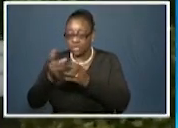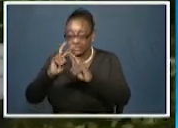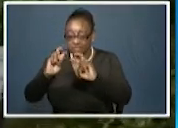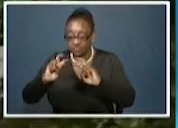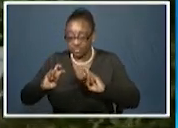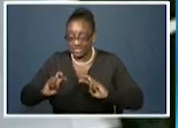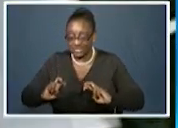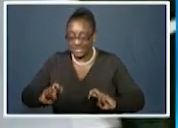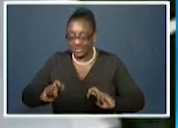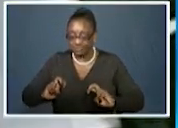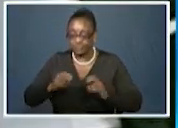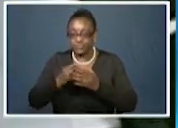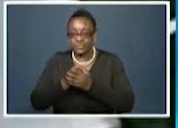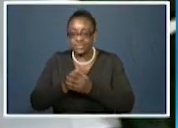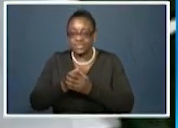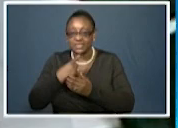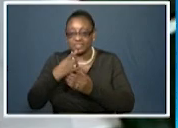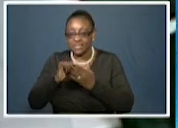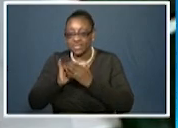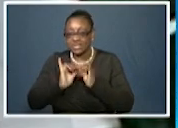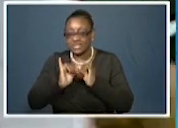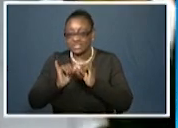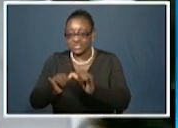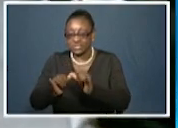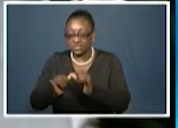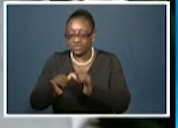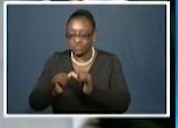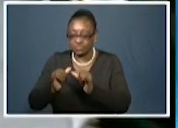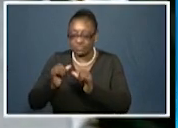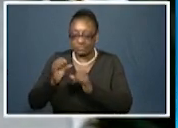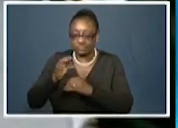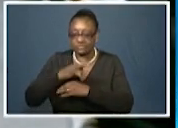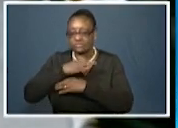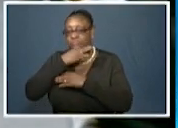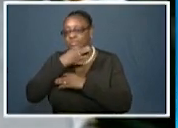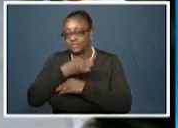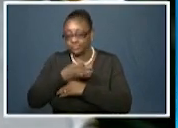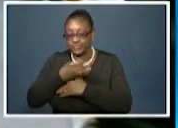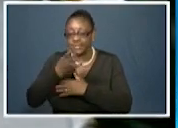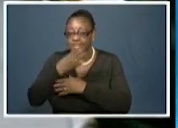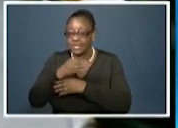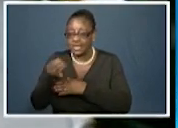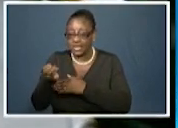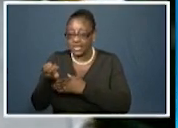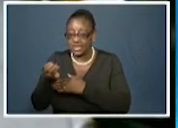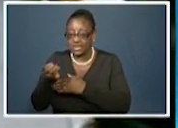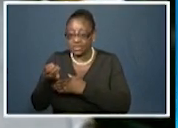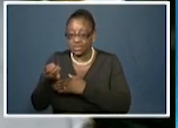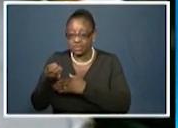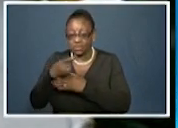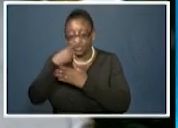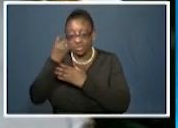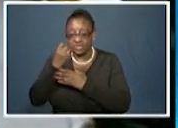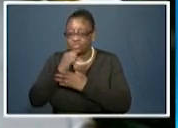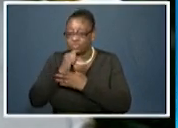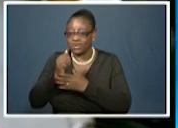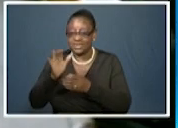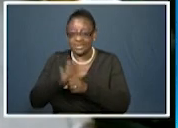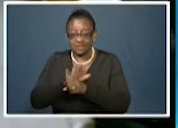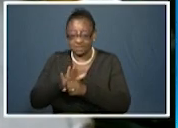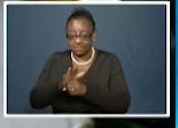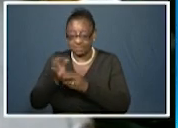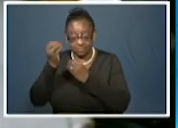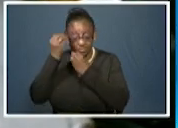to date have been consistently frustrated and hampered by a lack of information